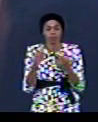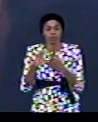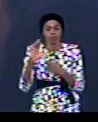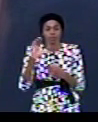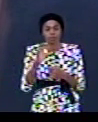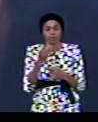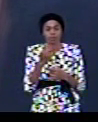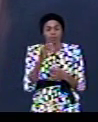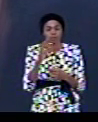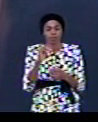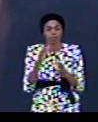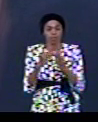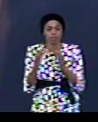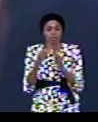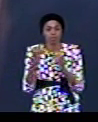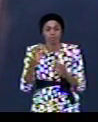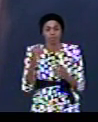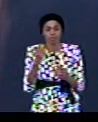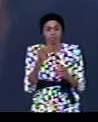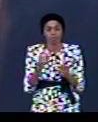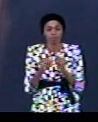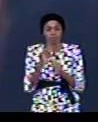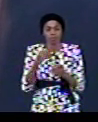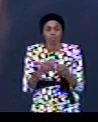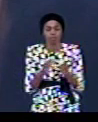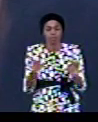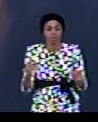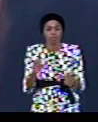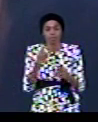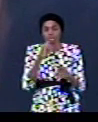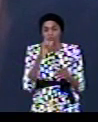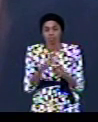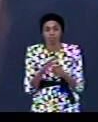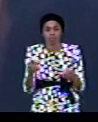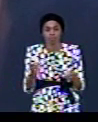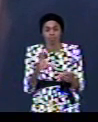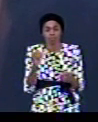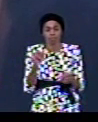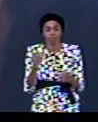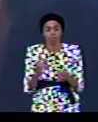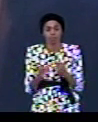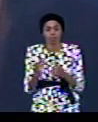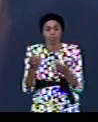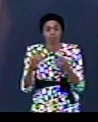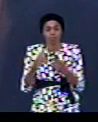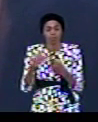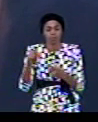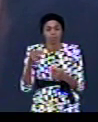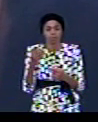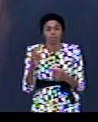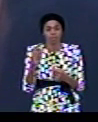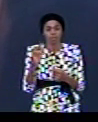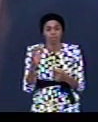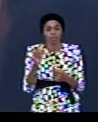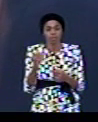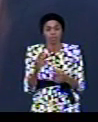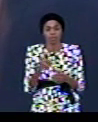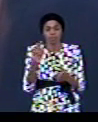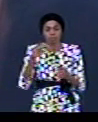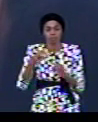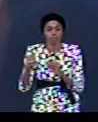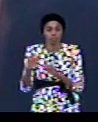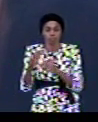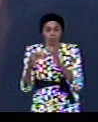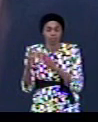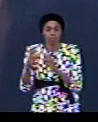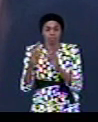Shechem, which is in the land of Canaan, when he came from Padan Aram, and pitched his tent before the city. And he